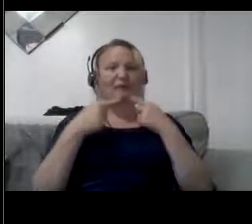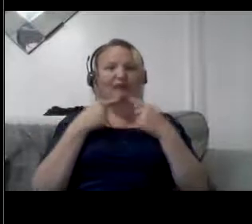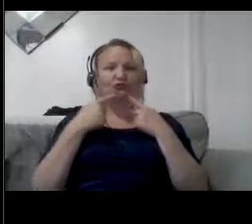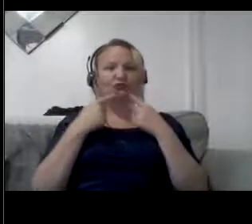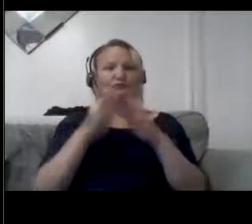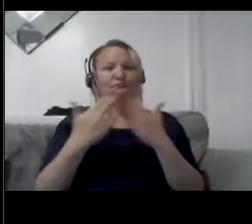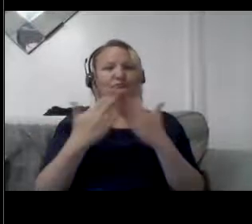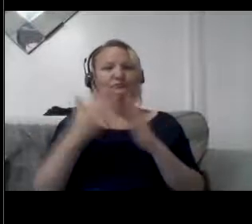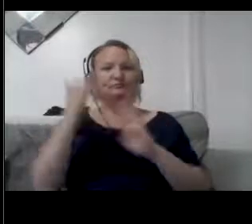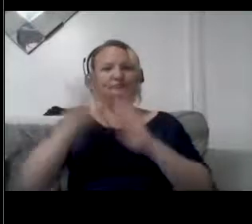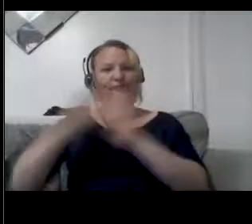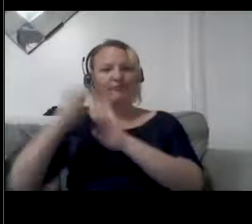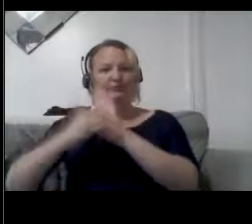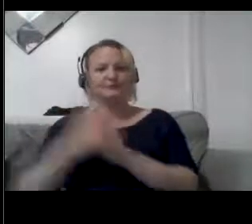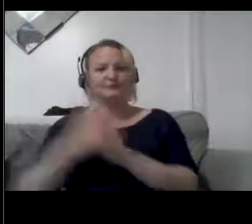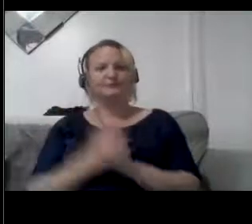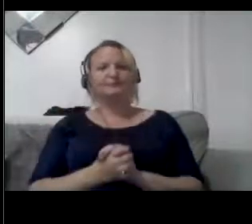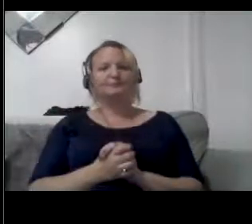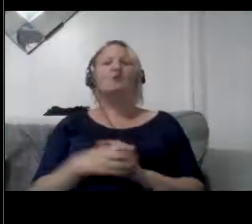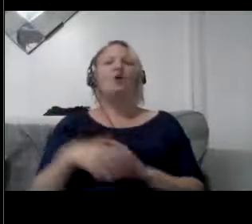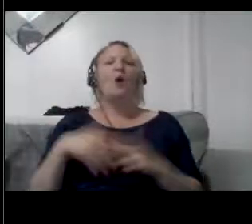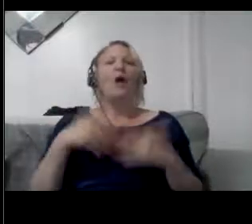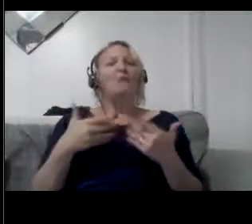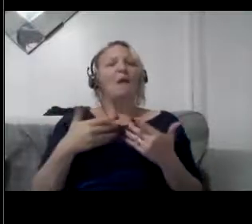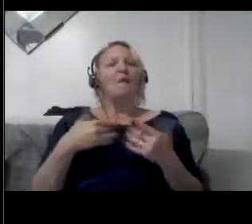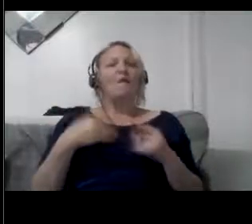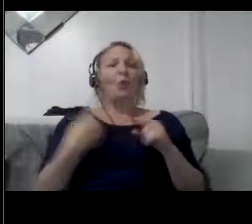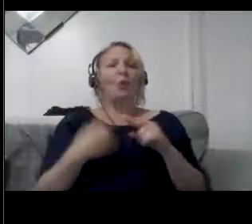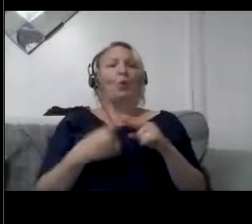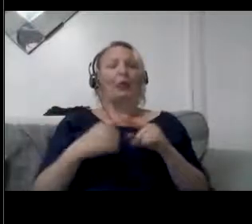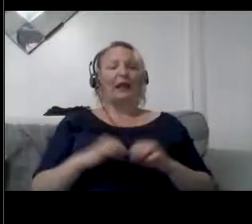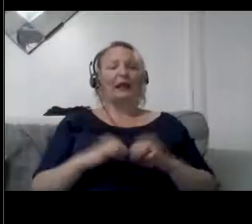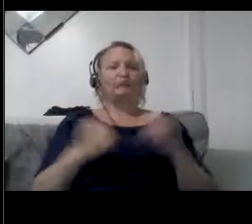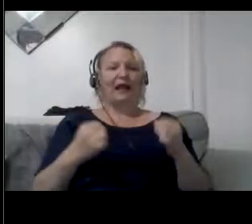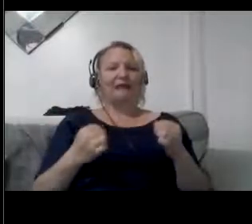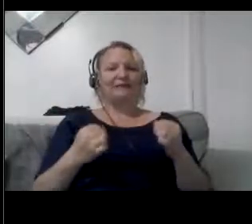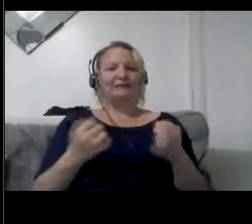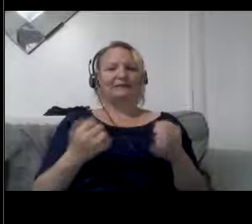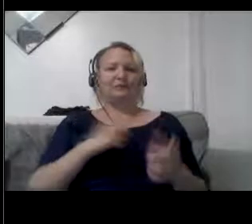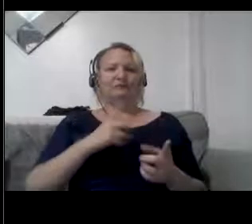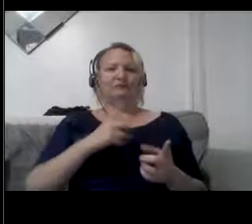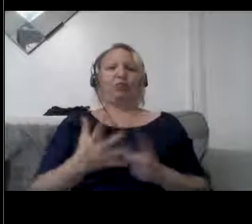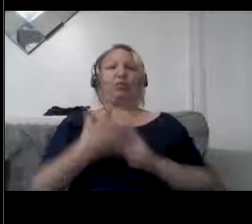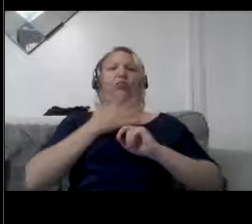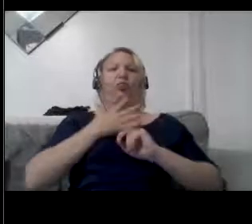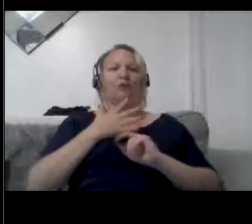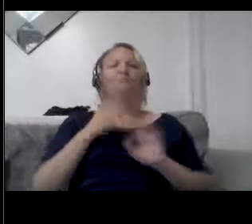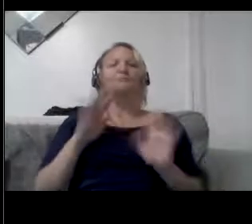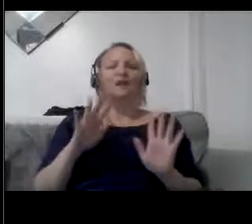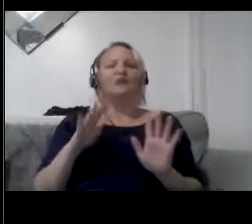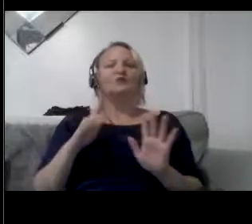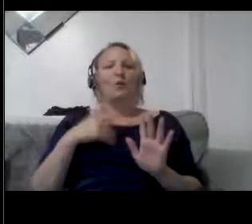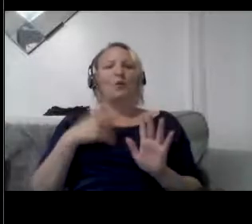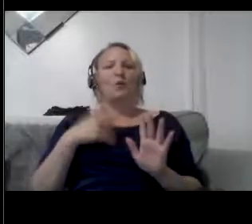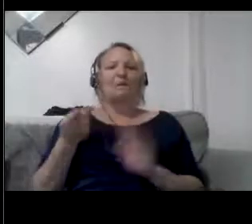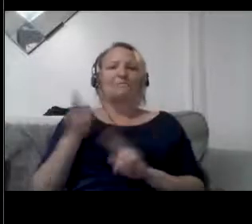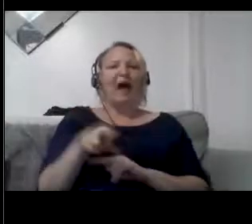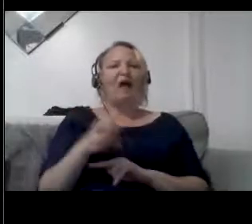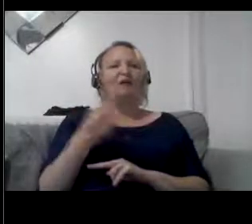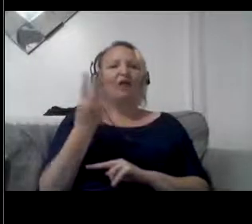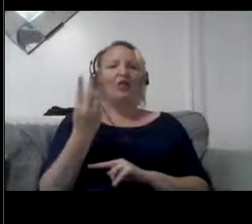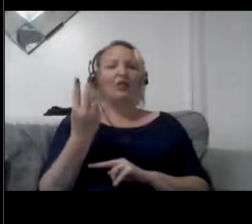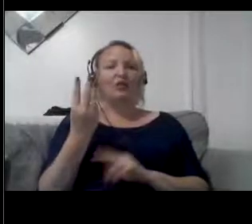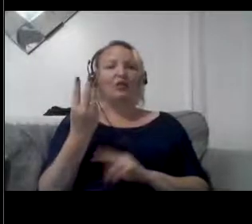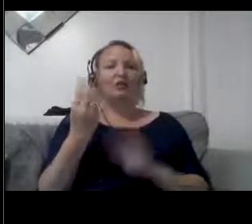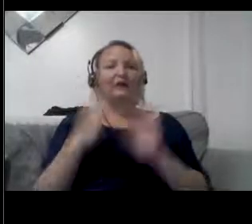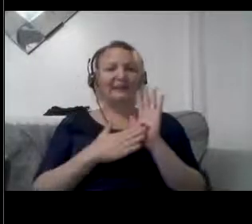quick break now, a chance for you to have a break from all that information we've just given you. We'll be back in 3 minutes' time when we'll be able to run through some of the